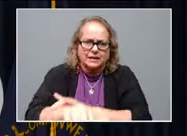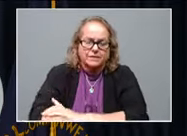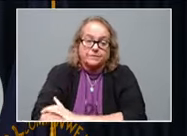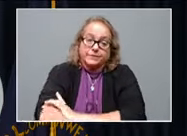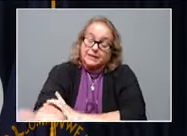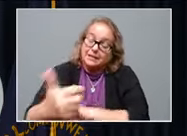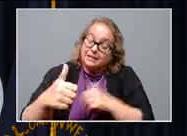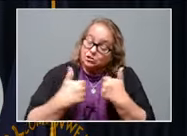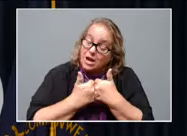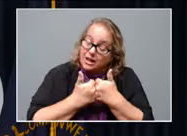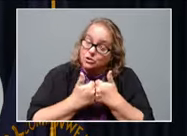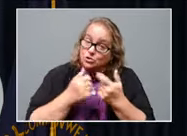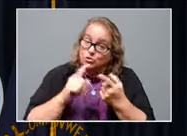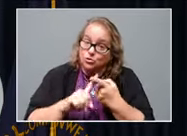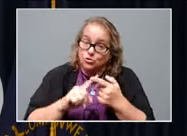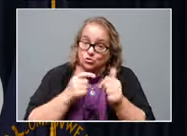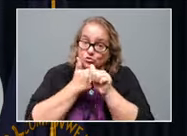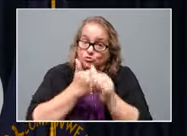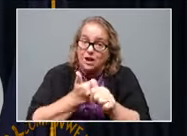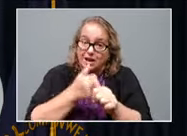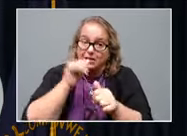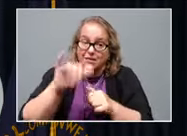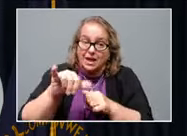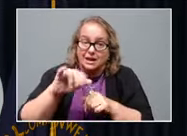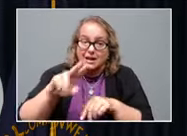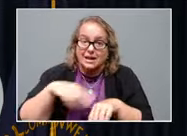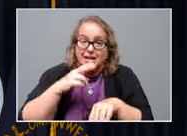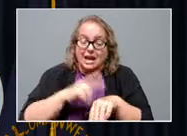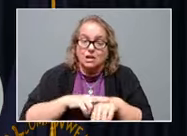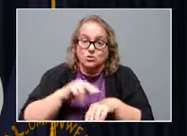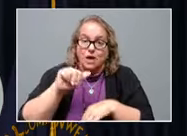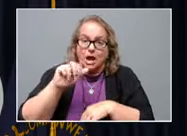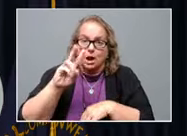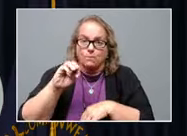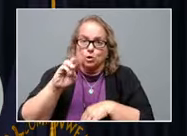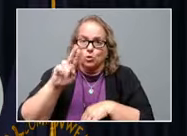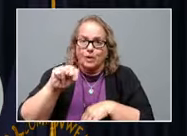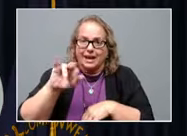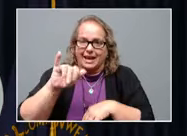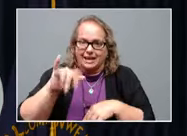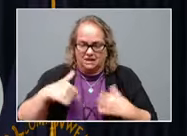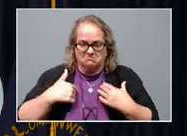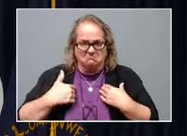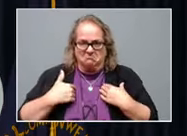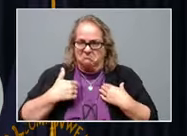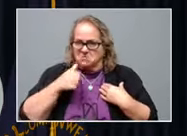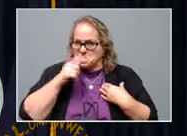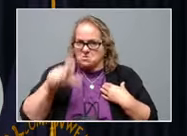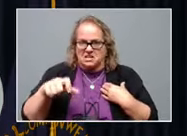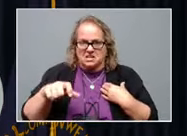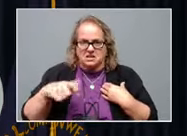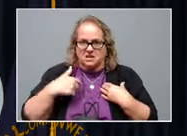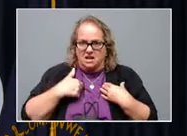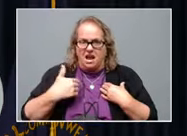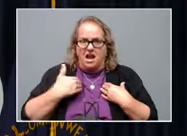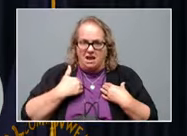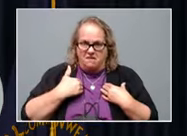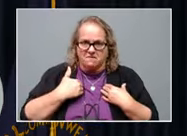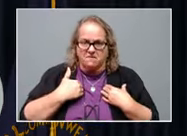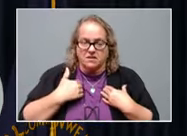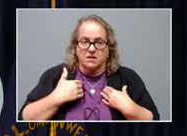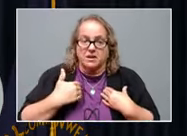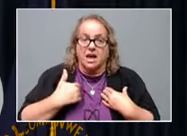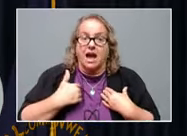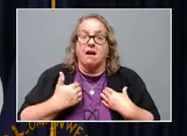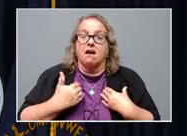to track natural immunity in that we would have to take everyone with a confirmed positive COVID test.